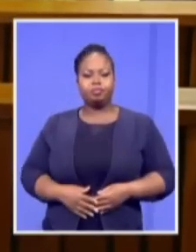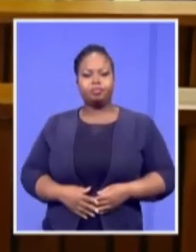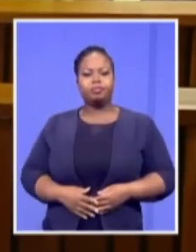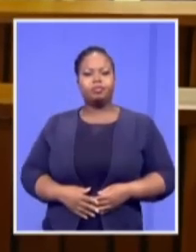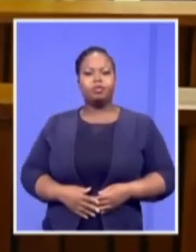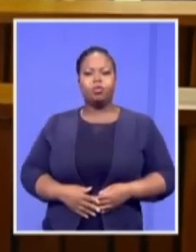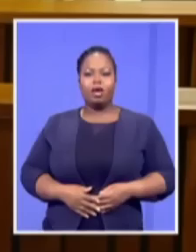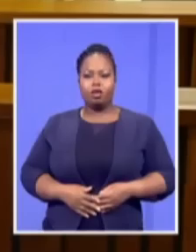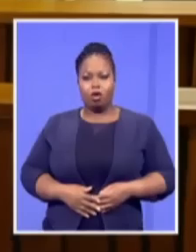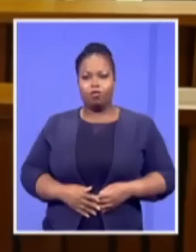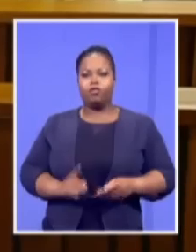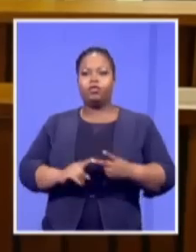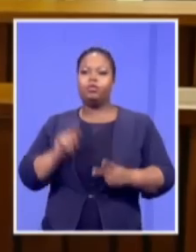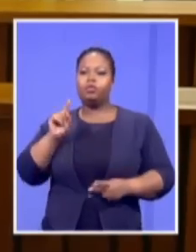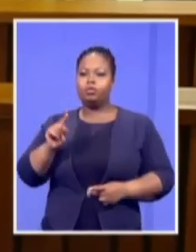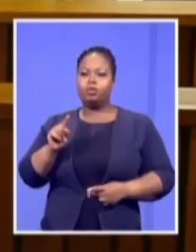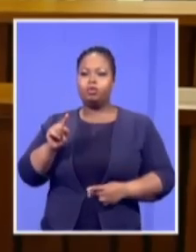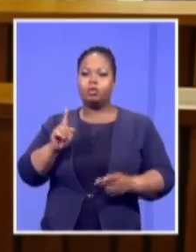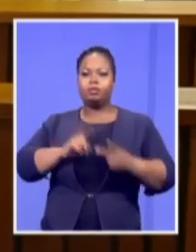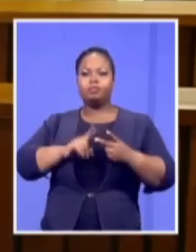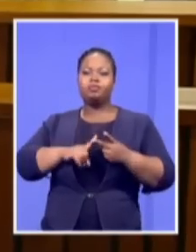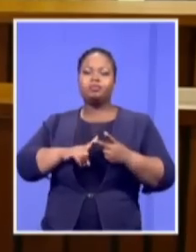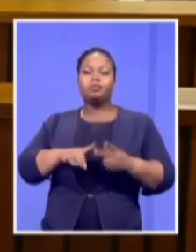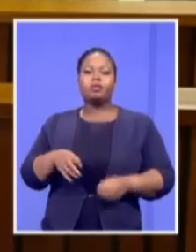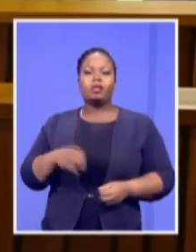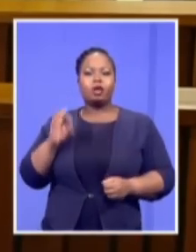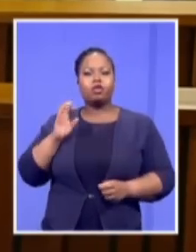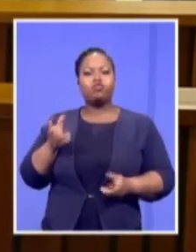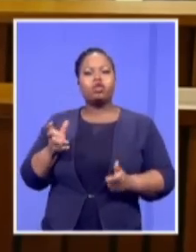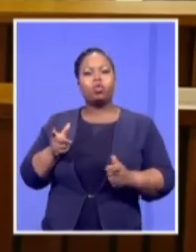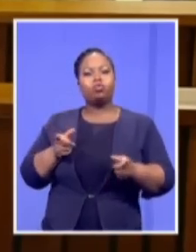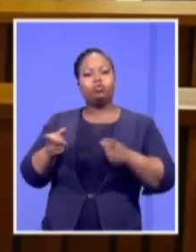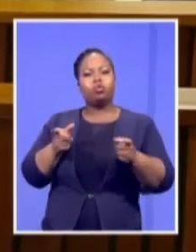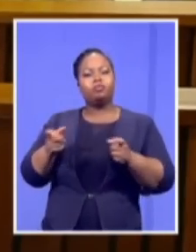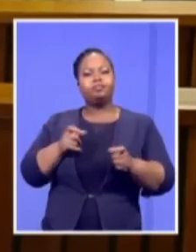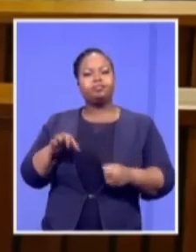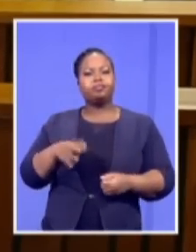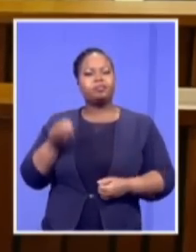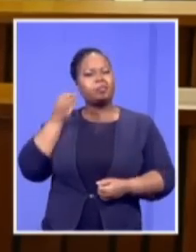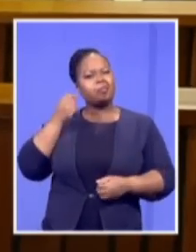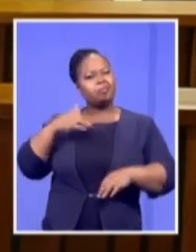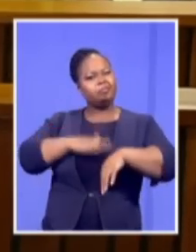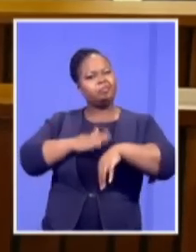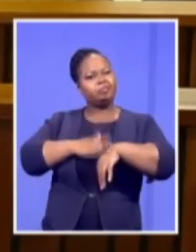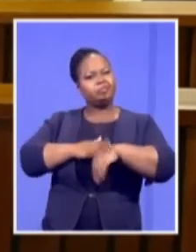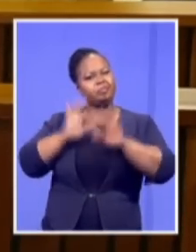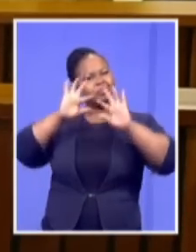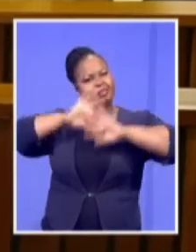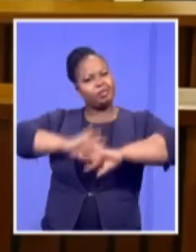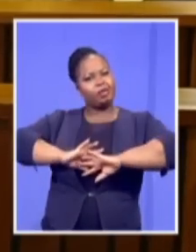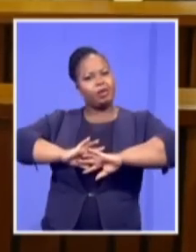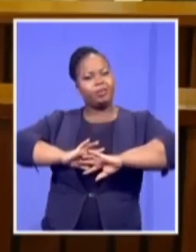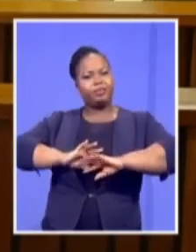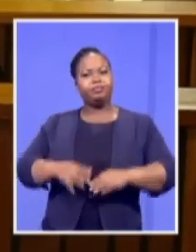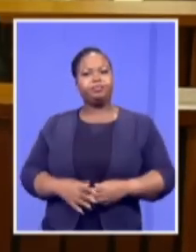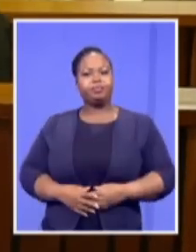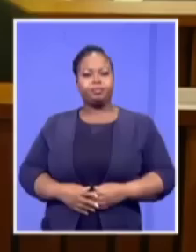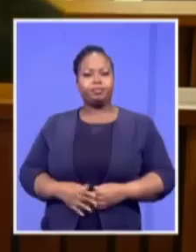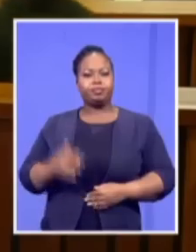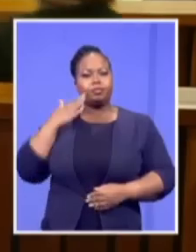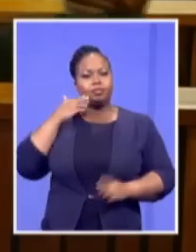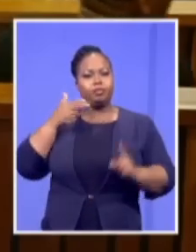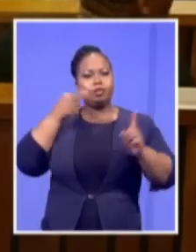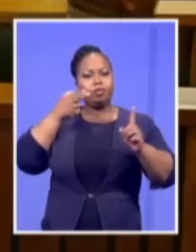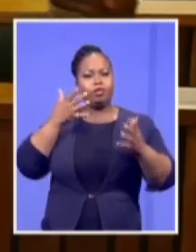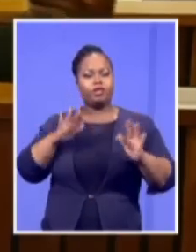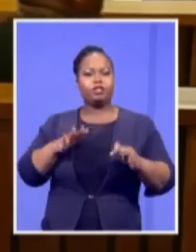court that they received a call over radio control at about 20:53 on the night that Senzo Meyiwa was killed.